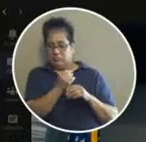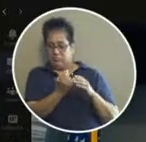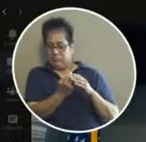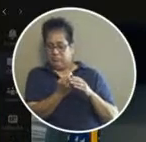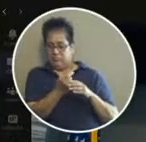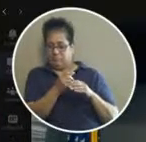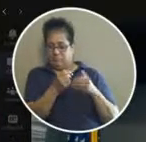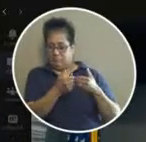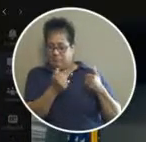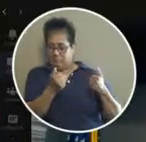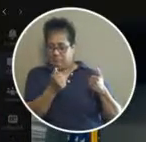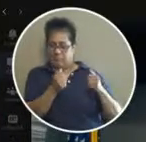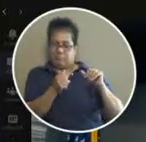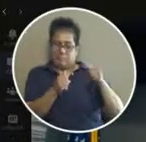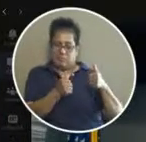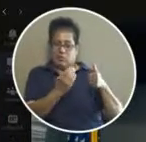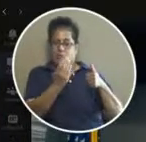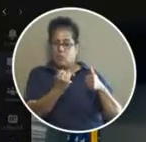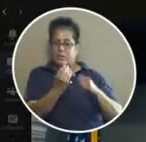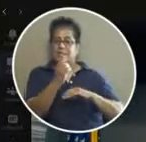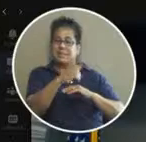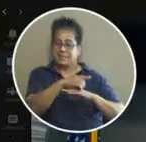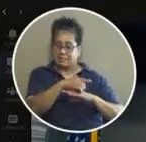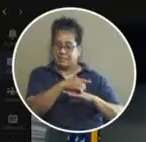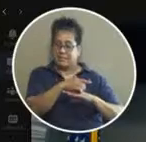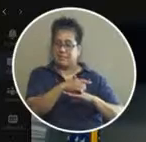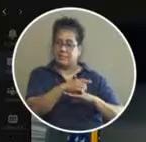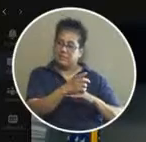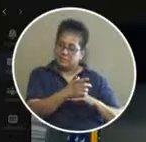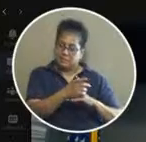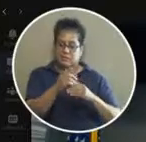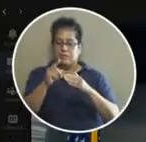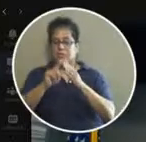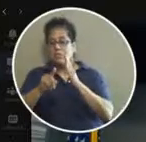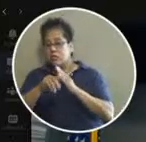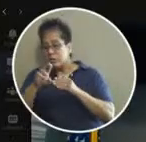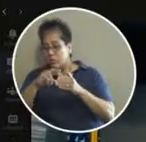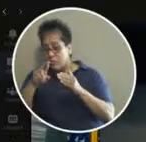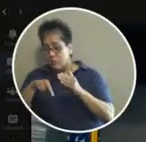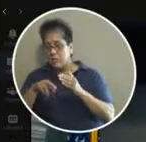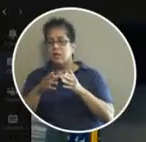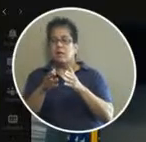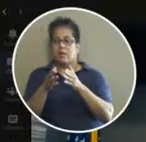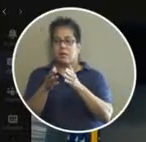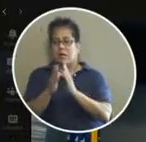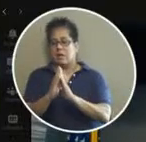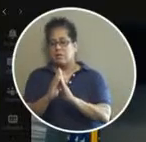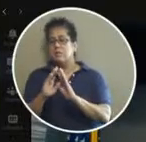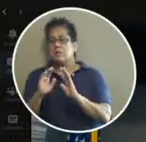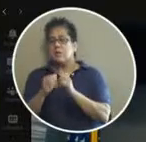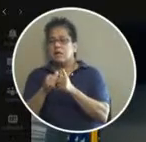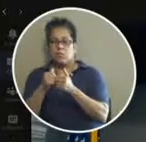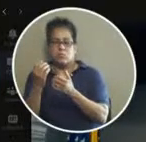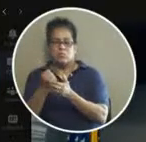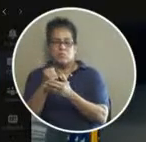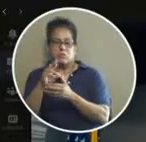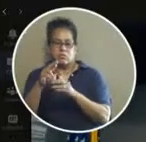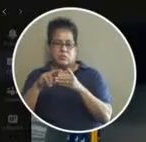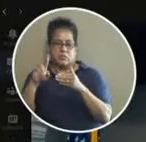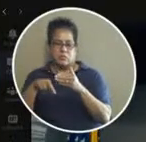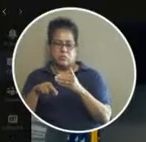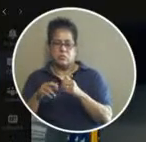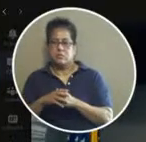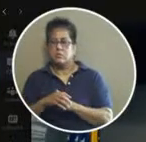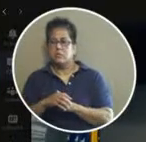days. So please check your results and ask where you can access those results.